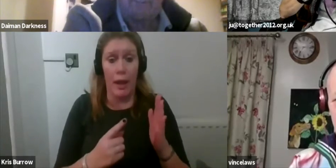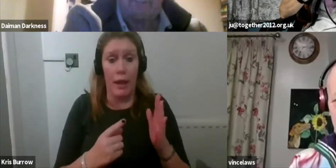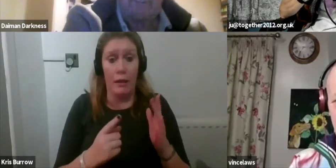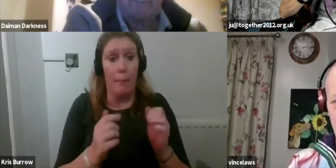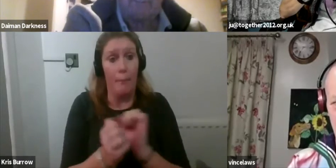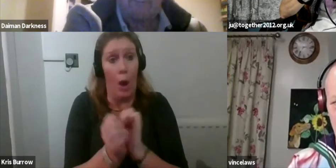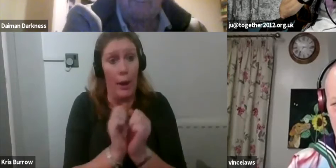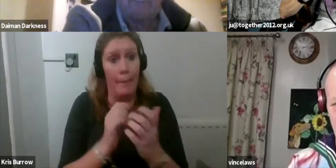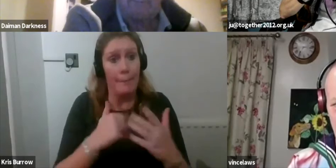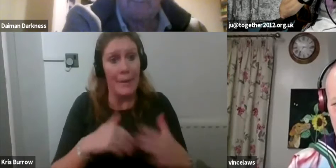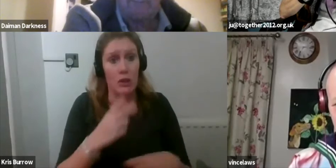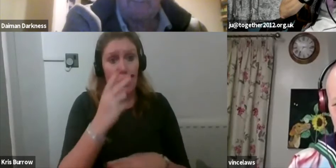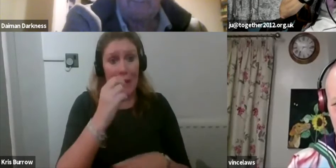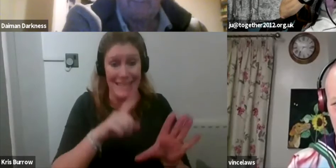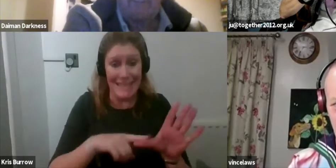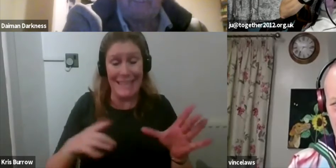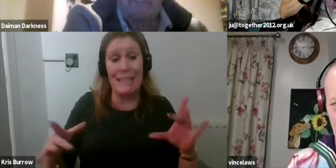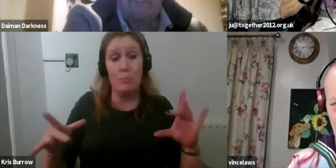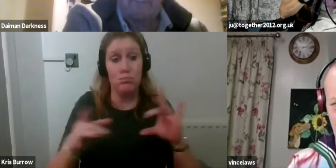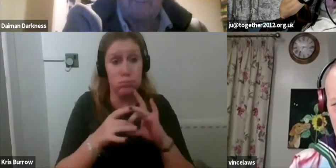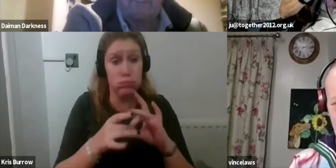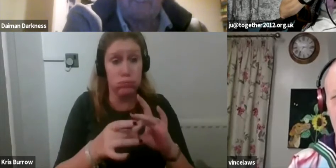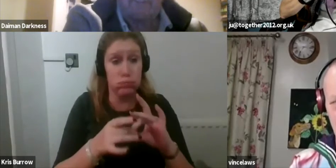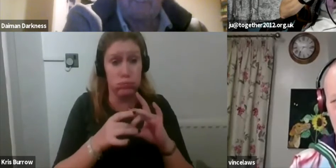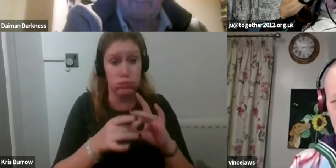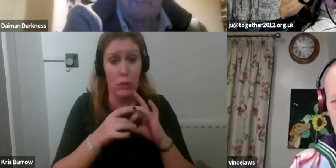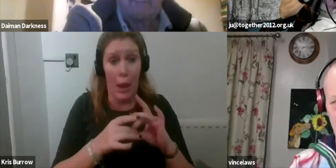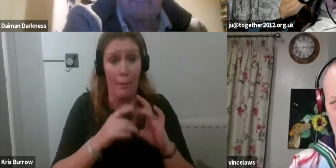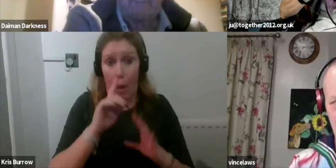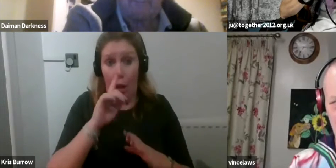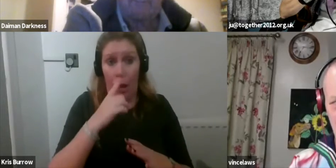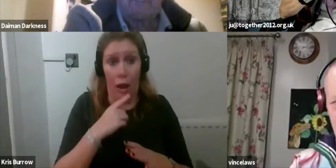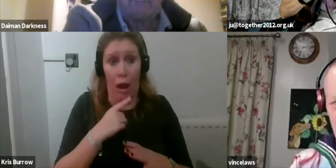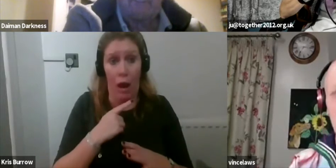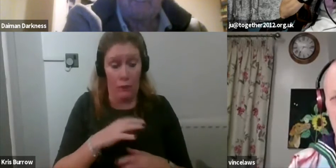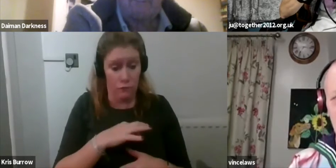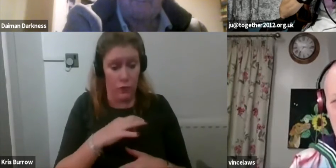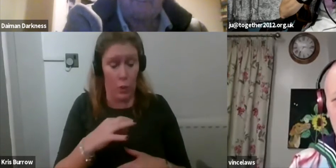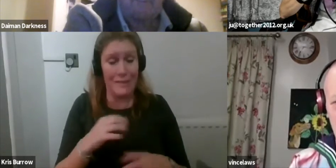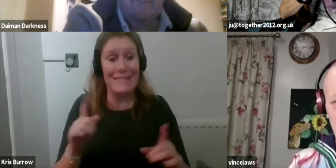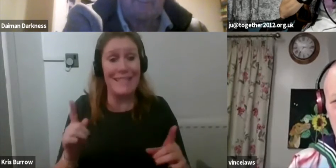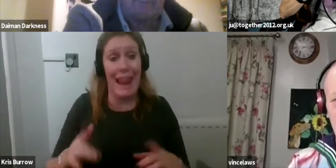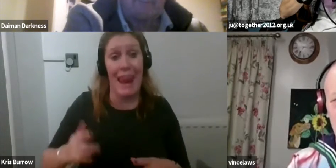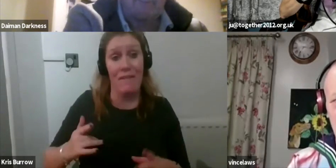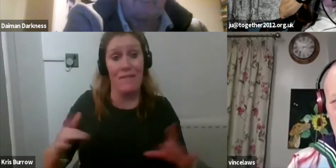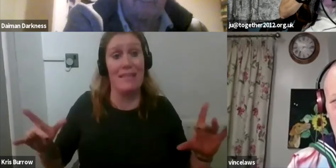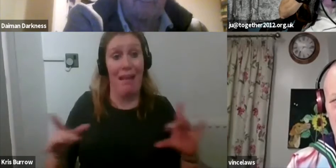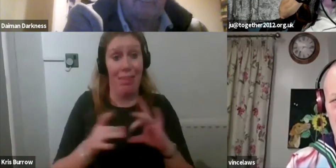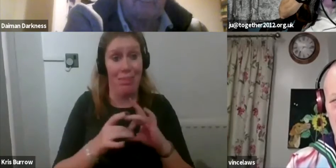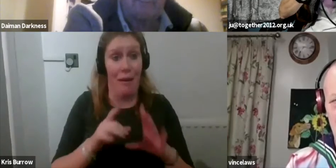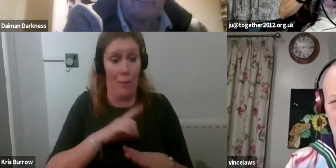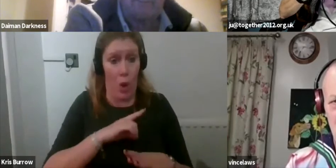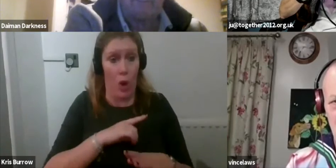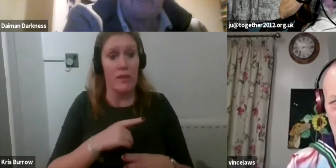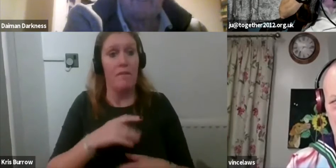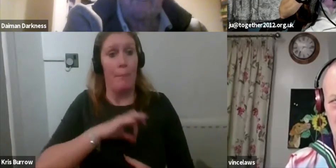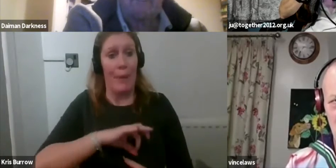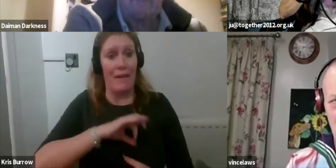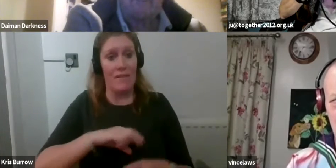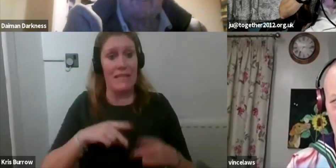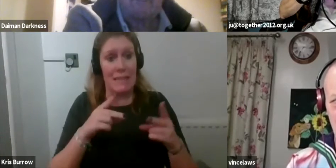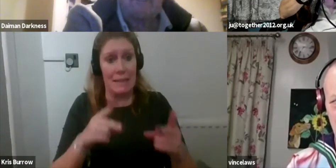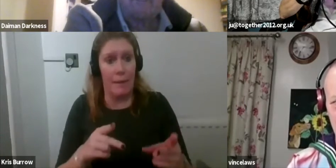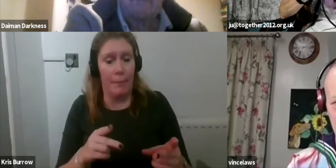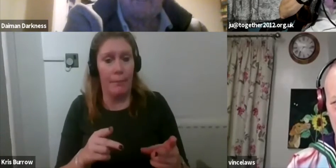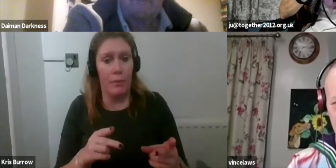Or worse, when you're stuck in a relationship and you can't afford to move because of the benefit system. So I feel like all of